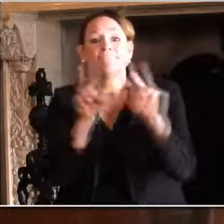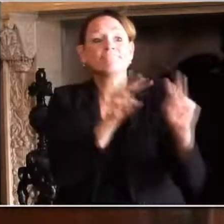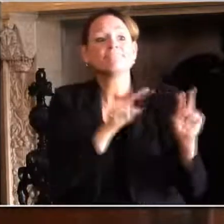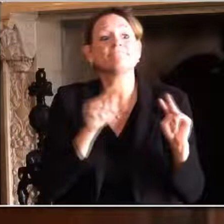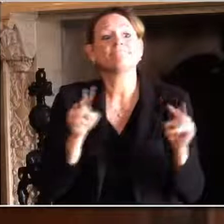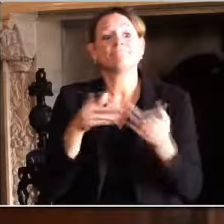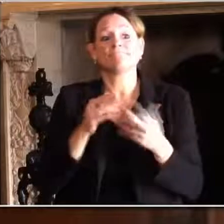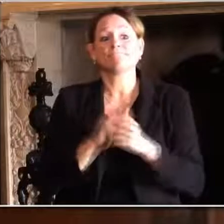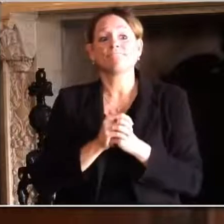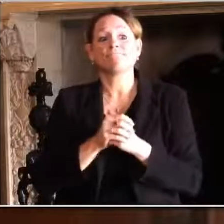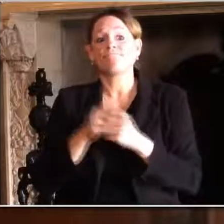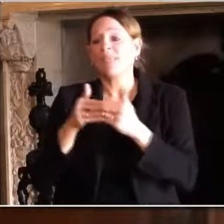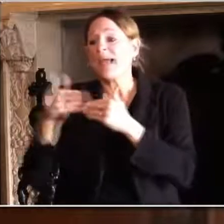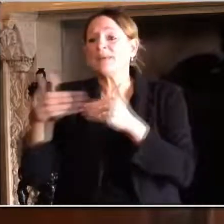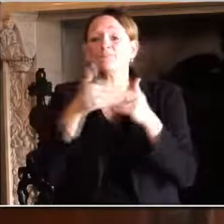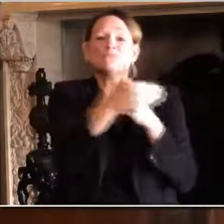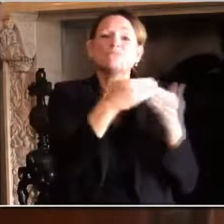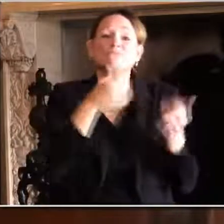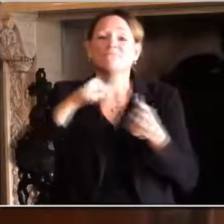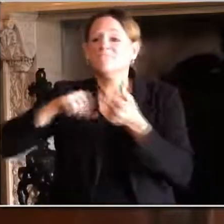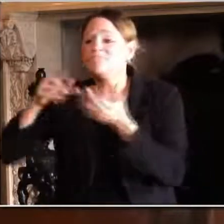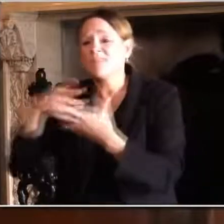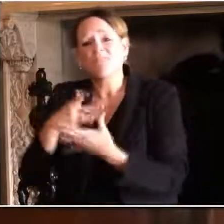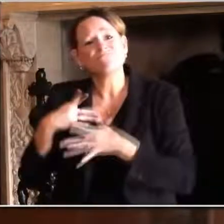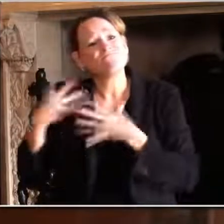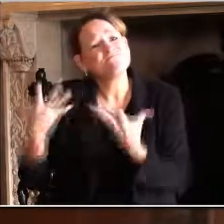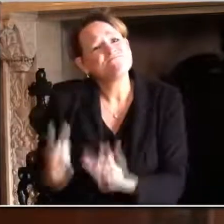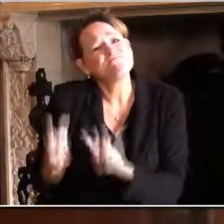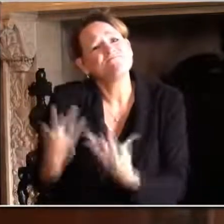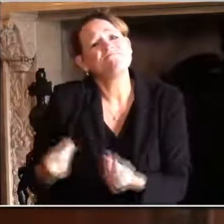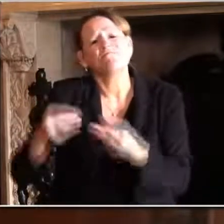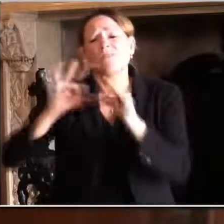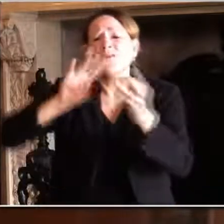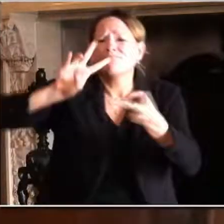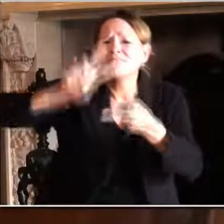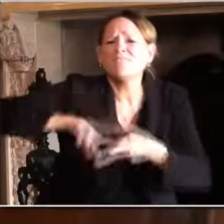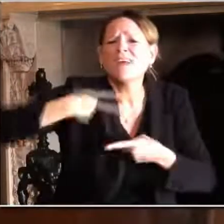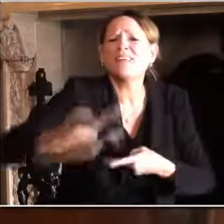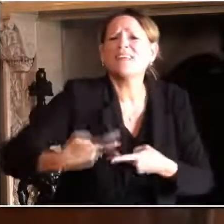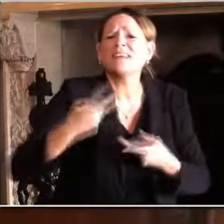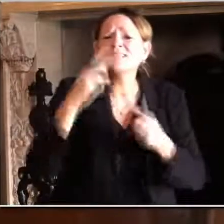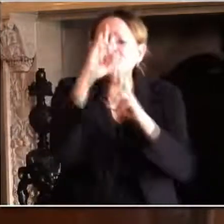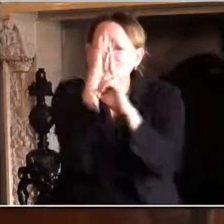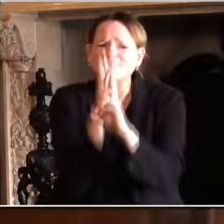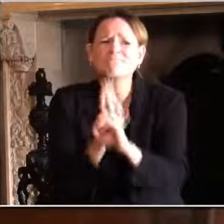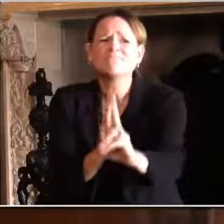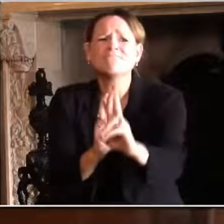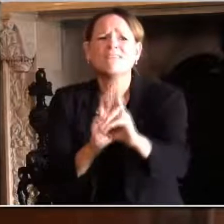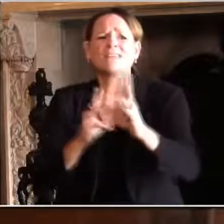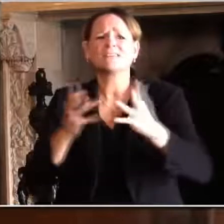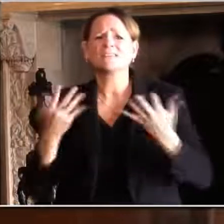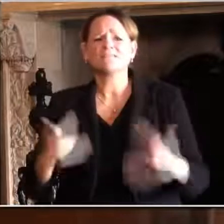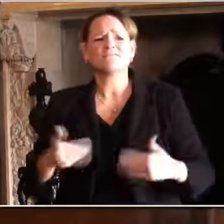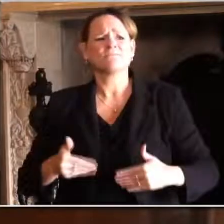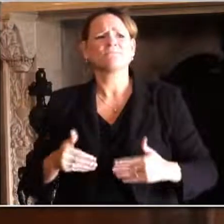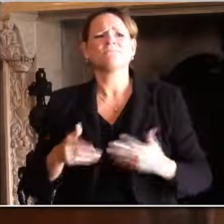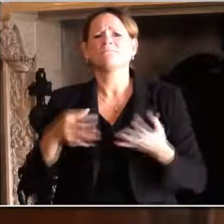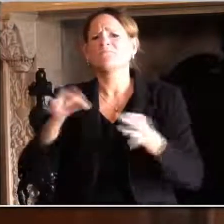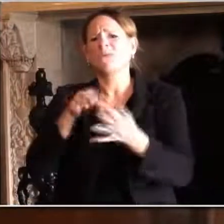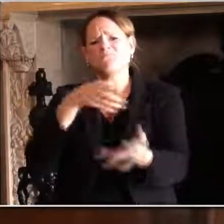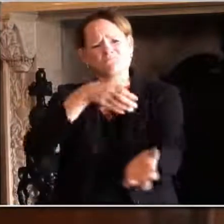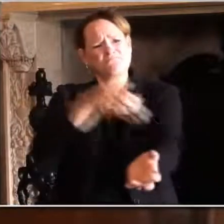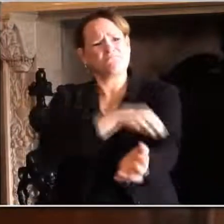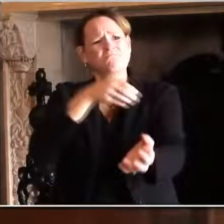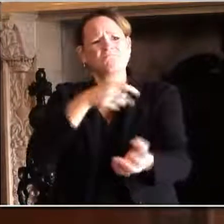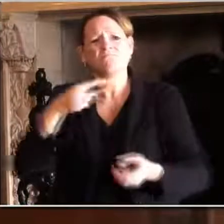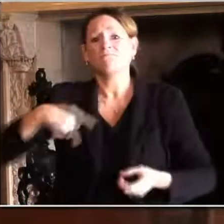respect, and empathy, and understand that the most powerful thing you can do is to serve as an example to those around you